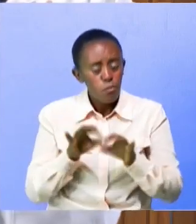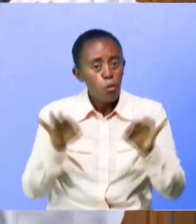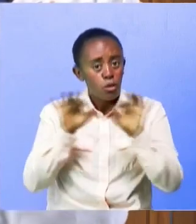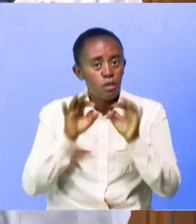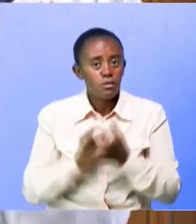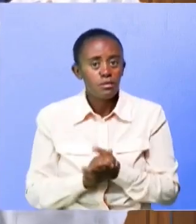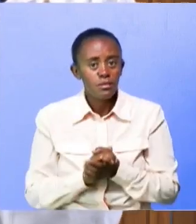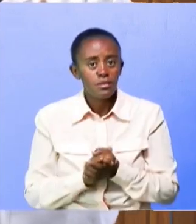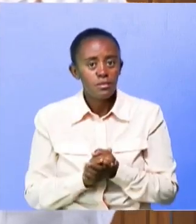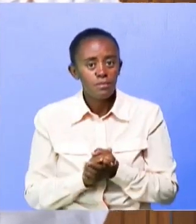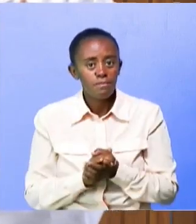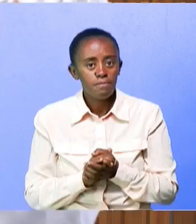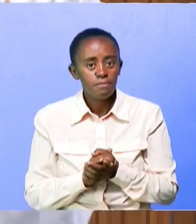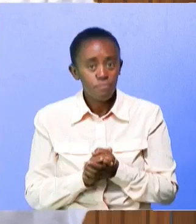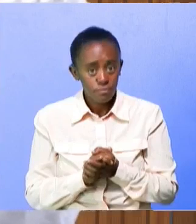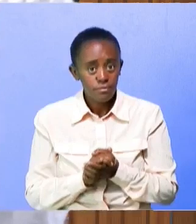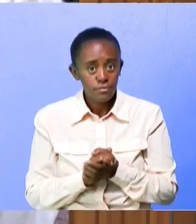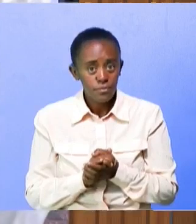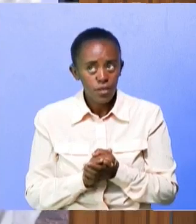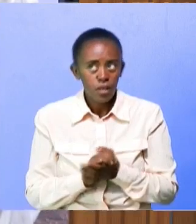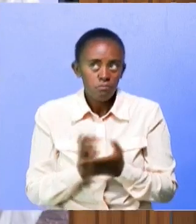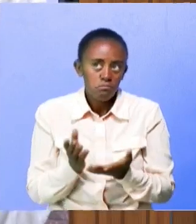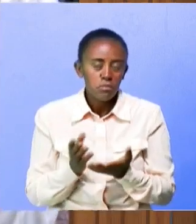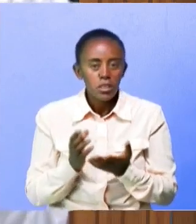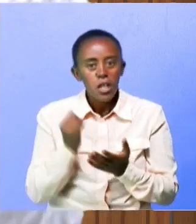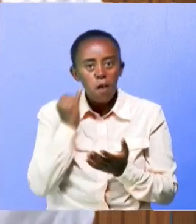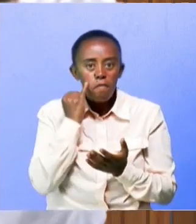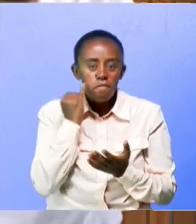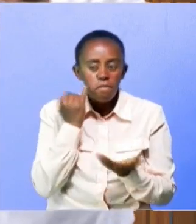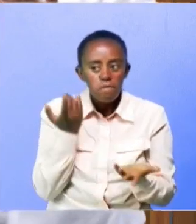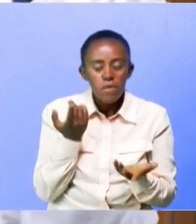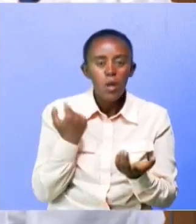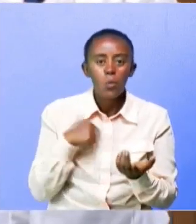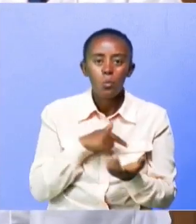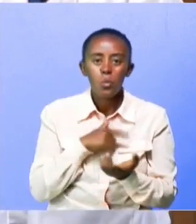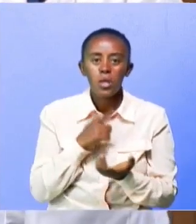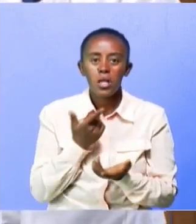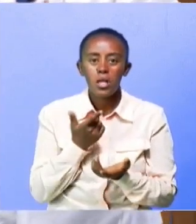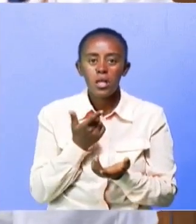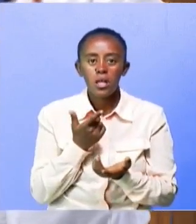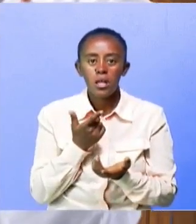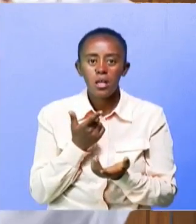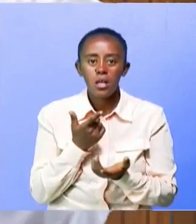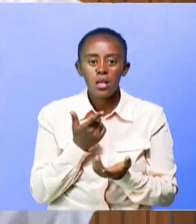one. Yeah? If we are just